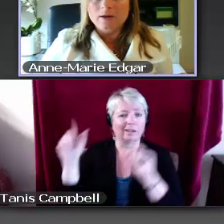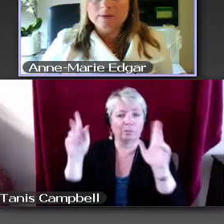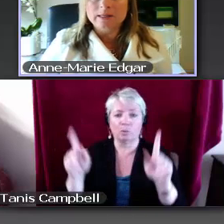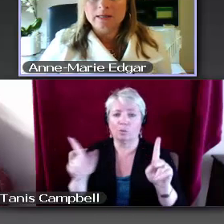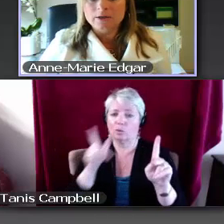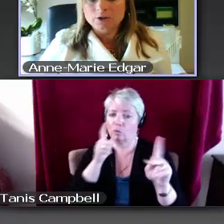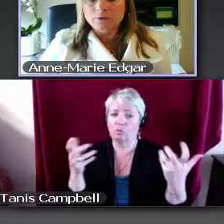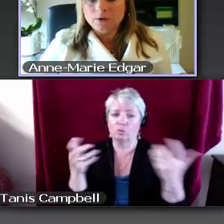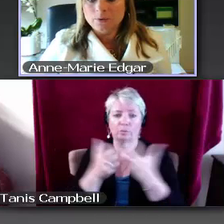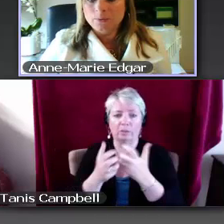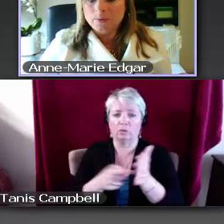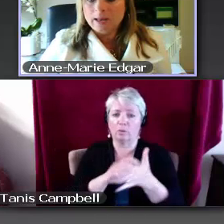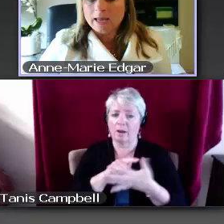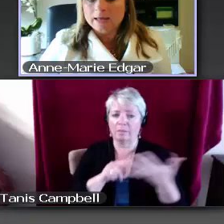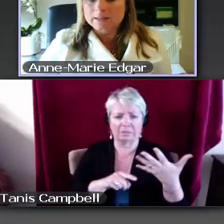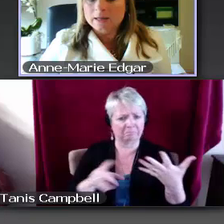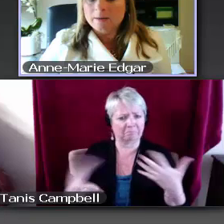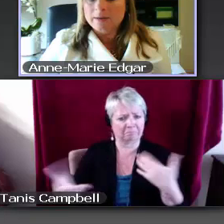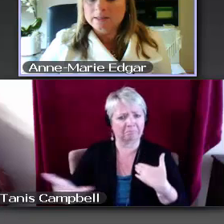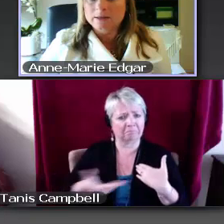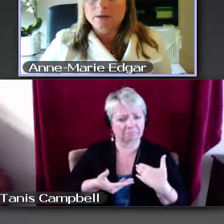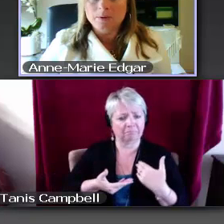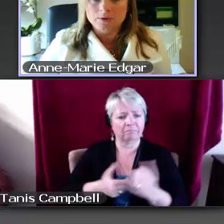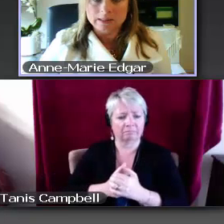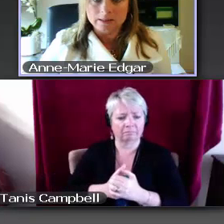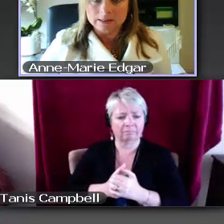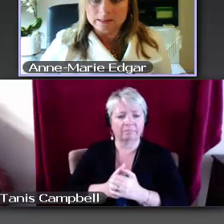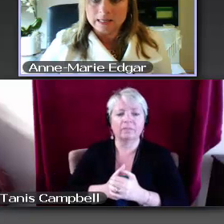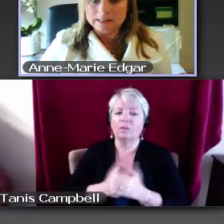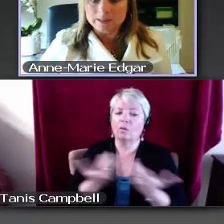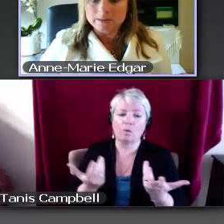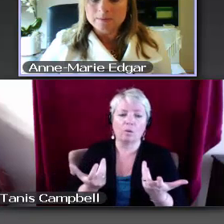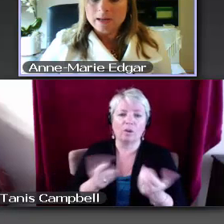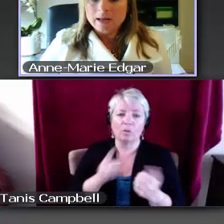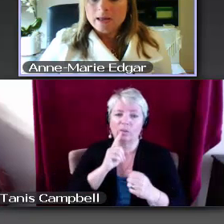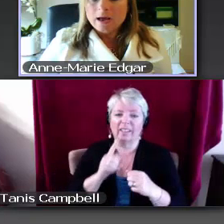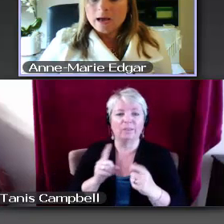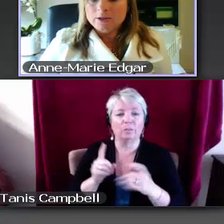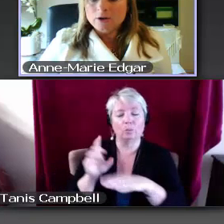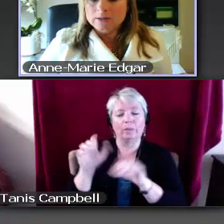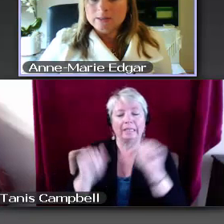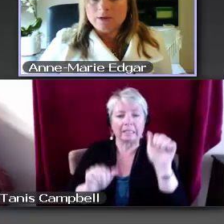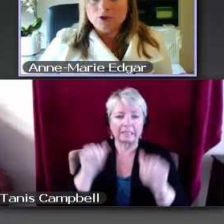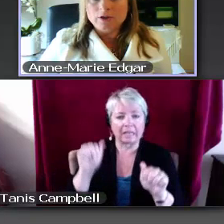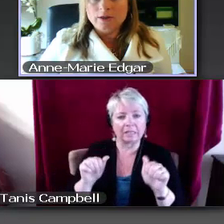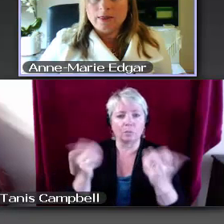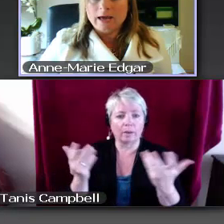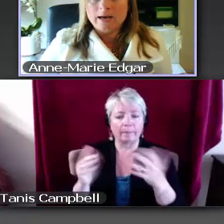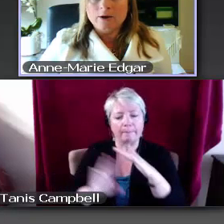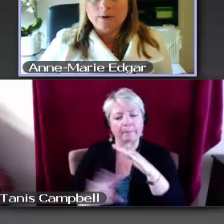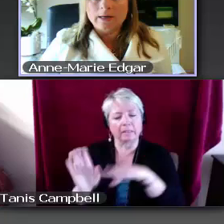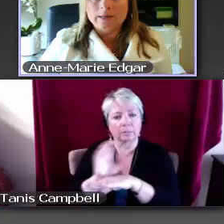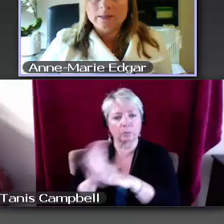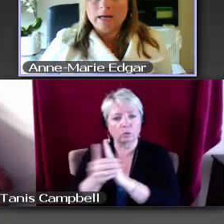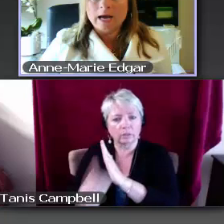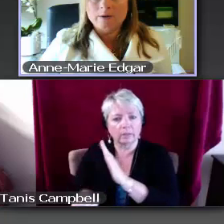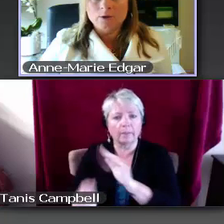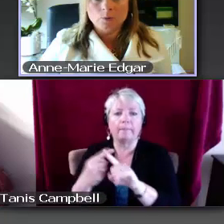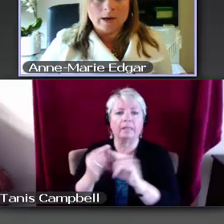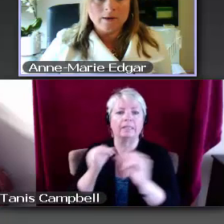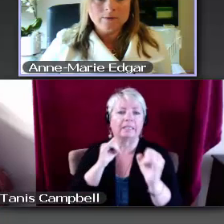intake involves an interview and a basic computer skills assessment. I should also mention that a